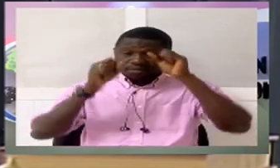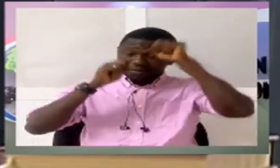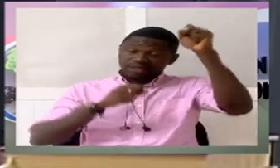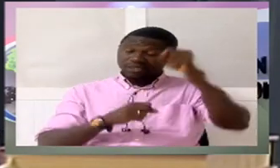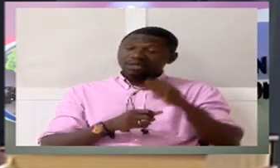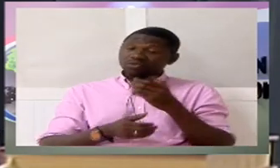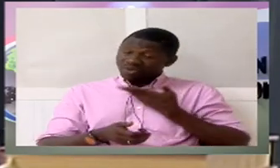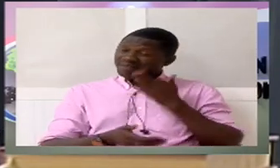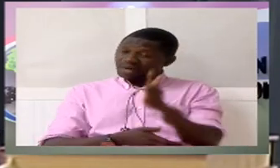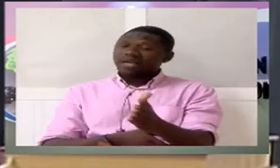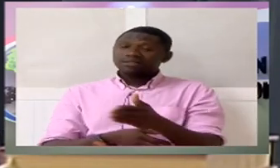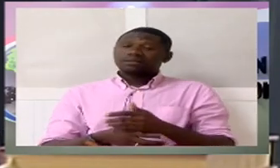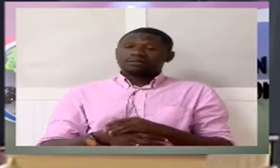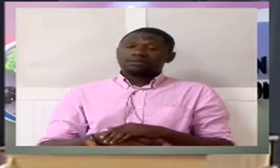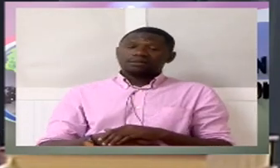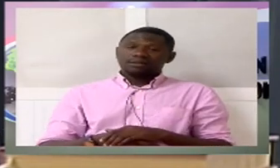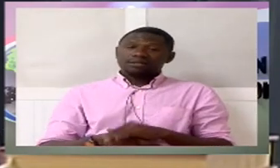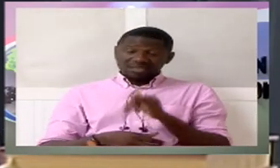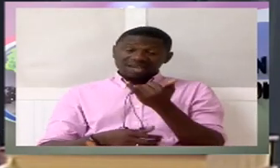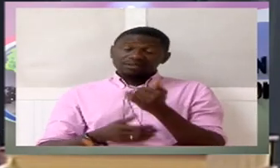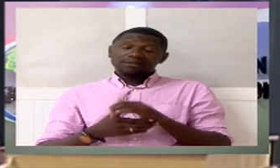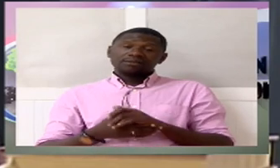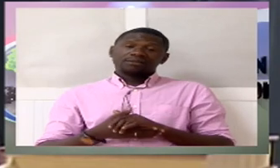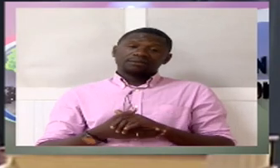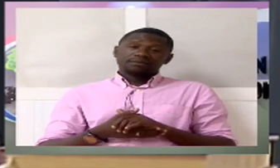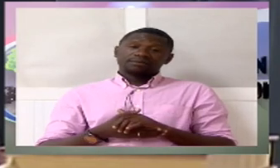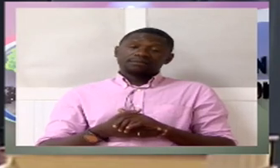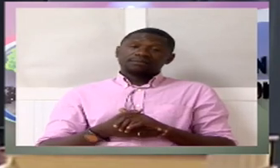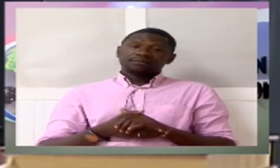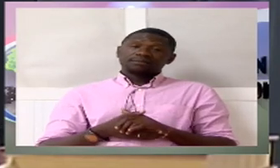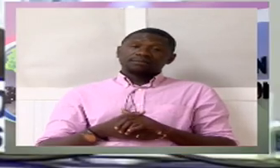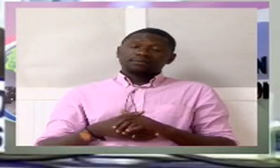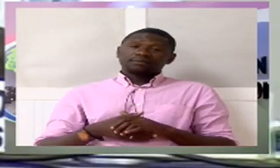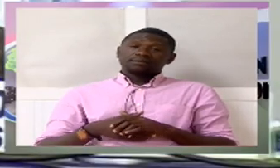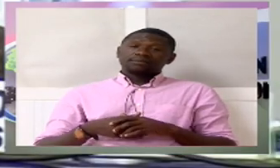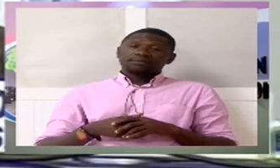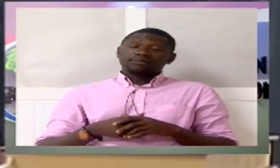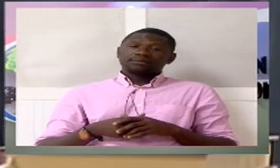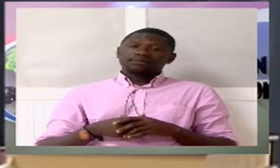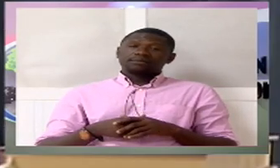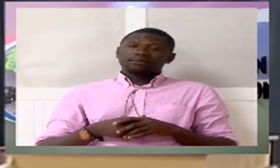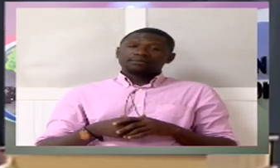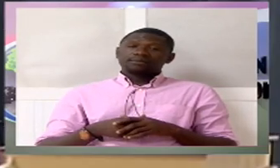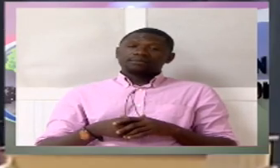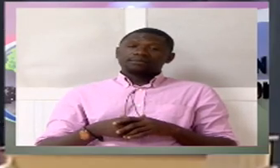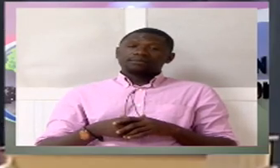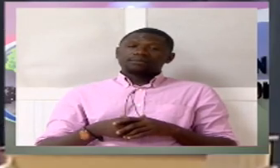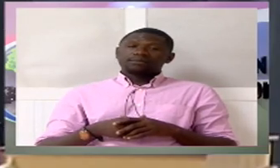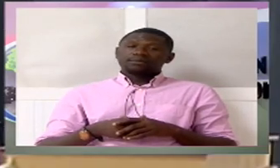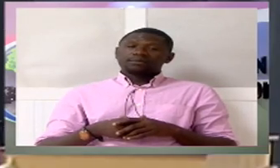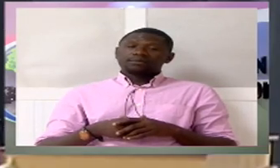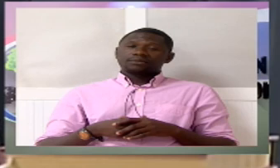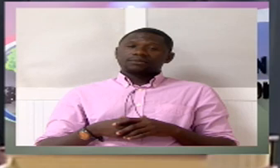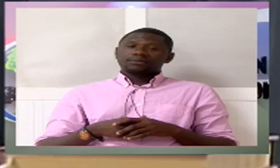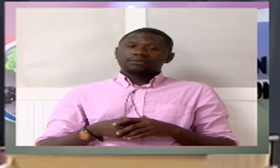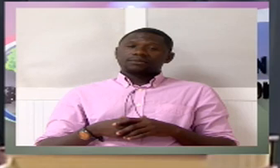memfo pour ka safe ka moyita ndala wala ka kaninkula. Mba hakilo blan la koma fango e memfo rek.